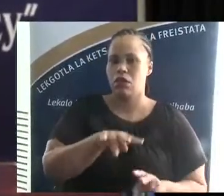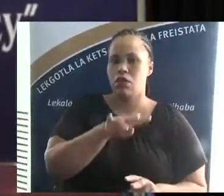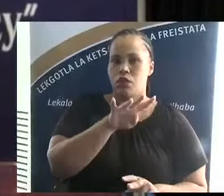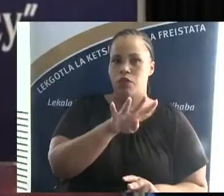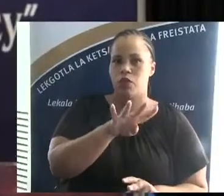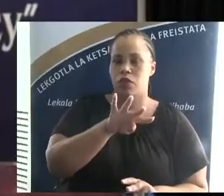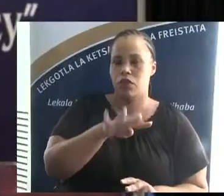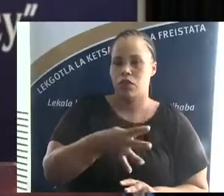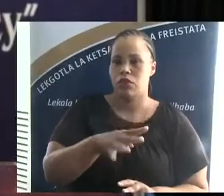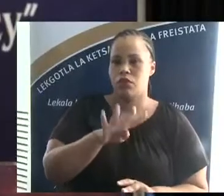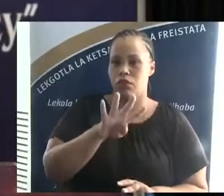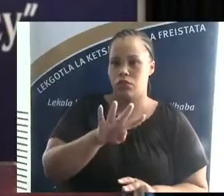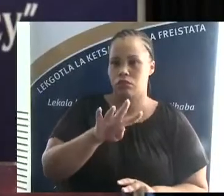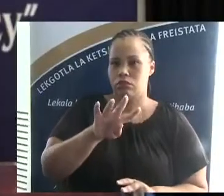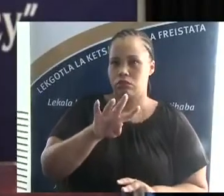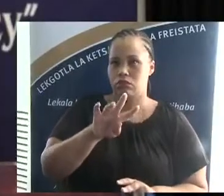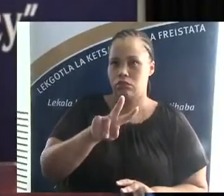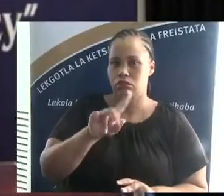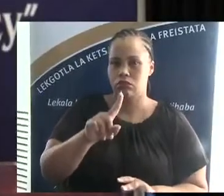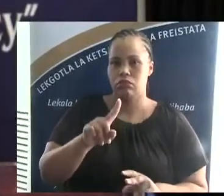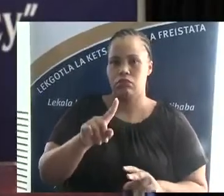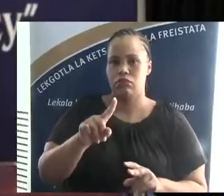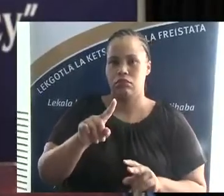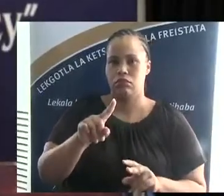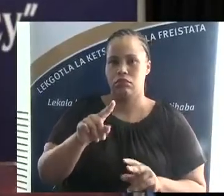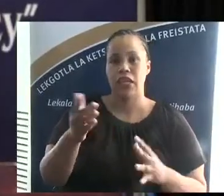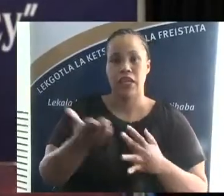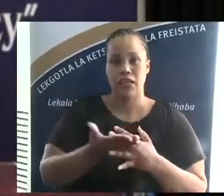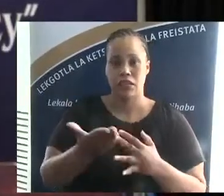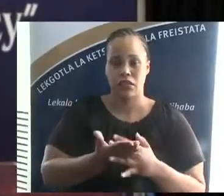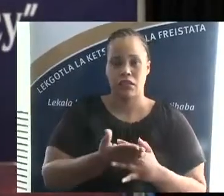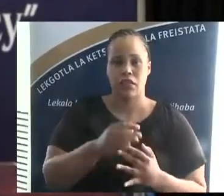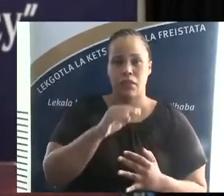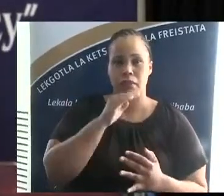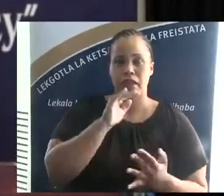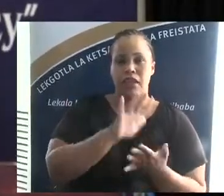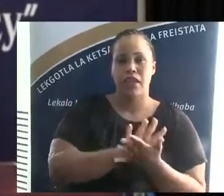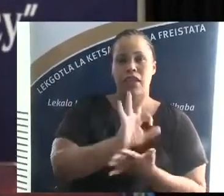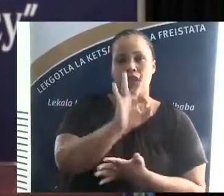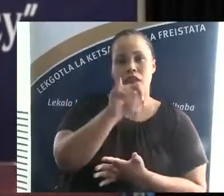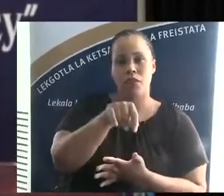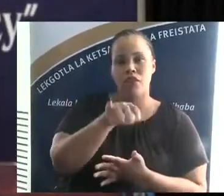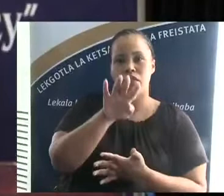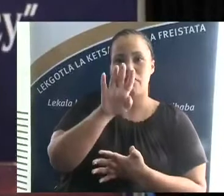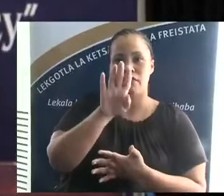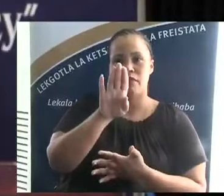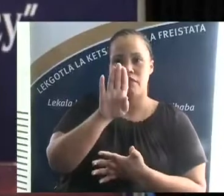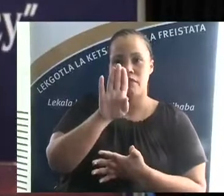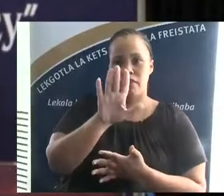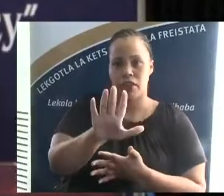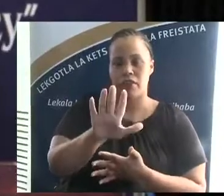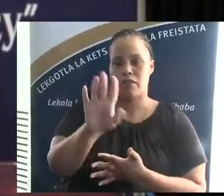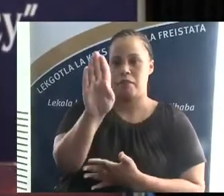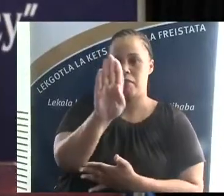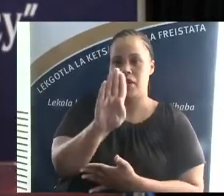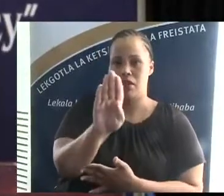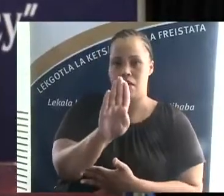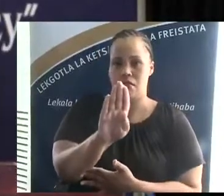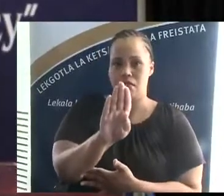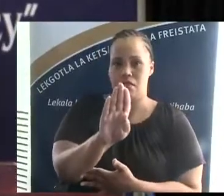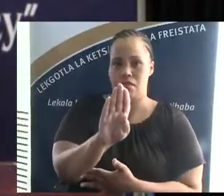4,503 cases to the value of 13.5 billion across all Free State departments and the entity.